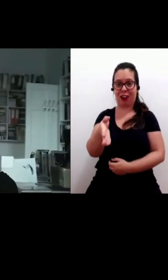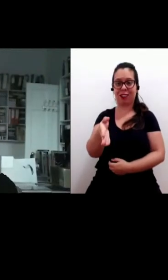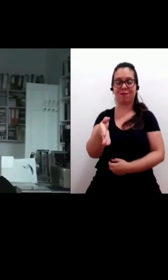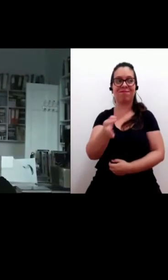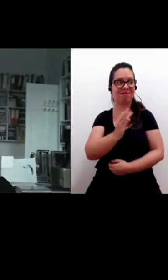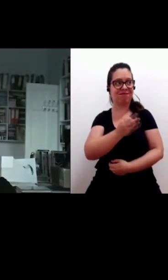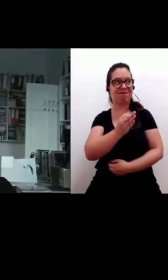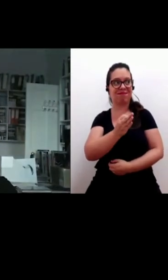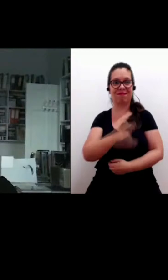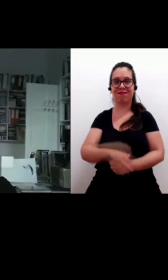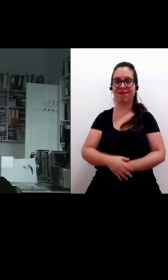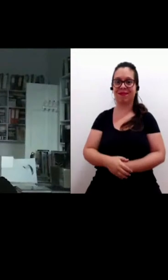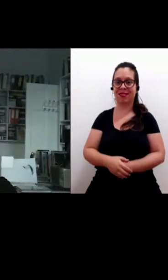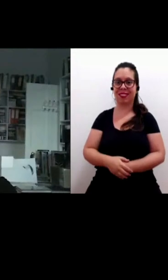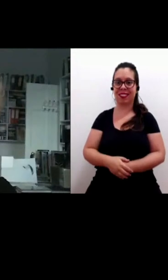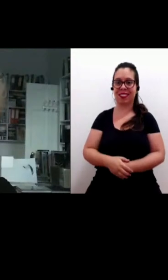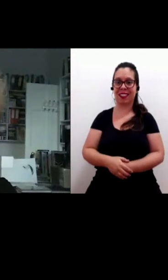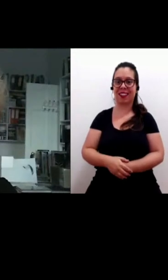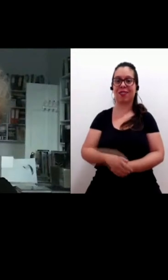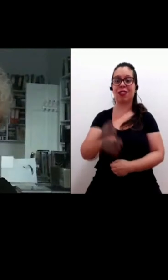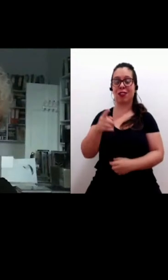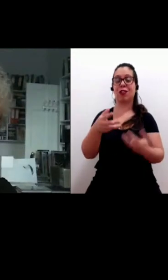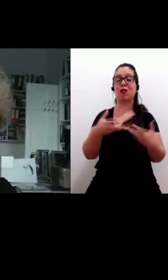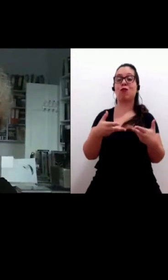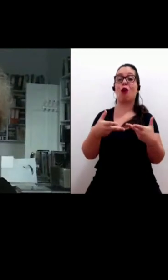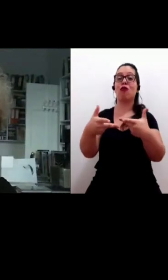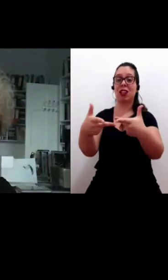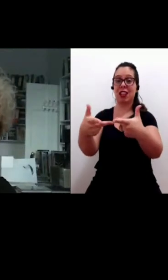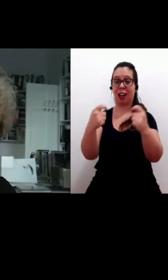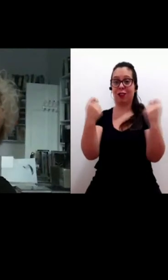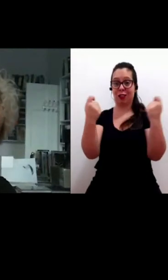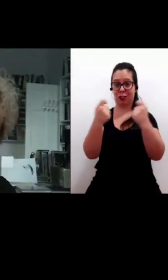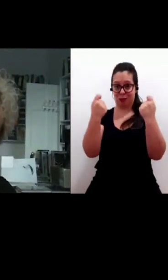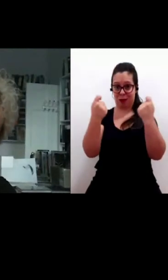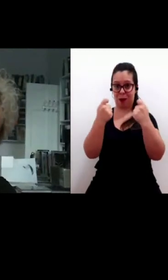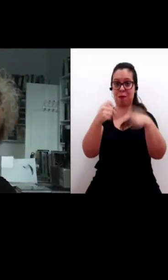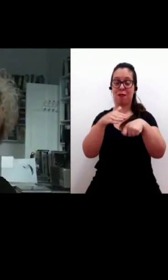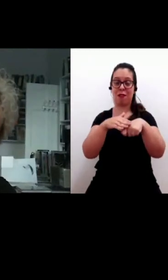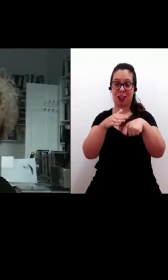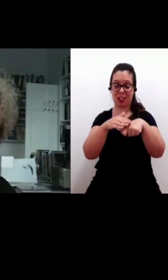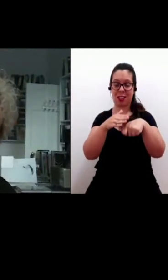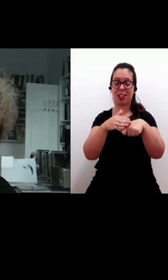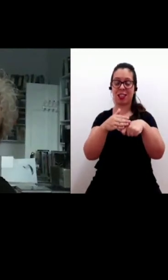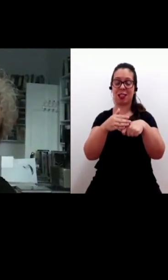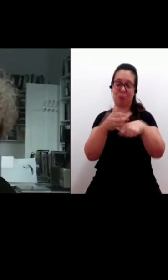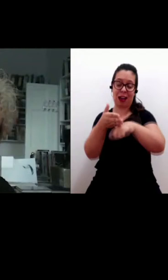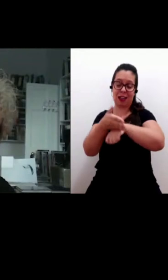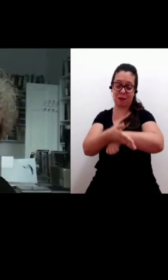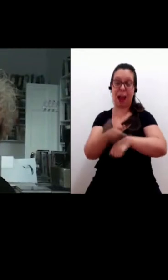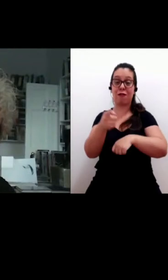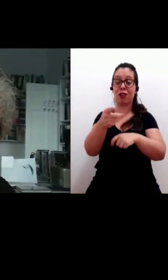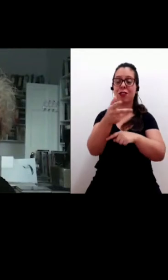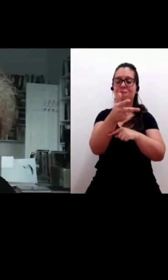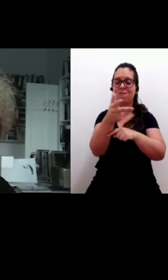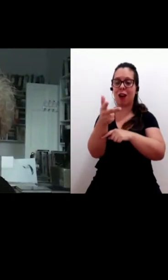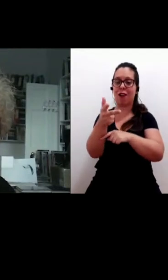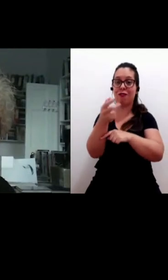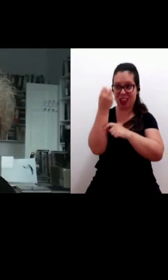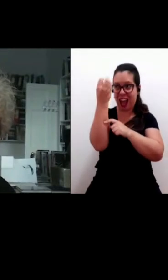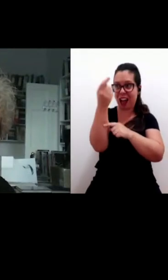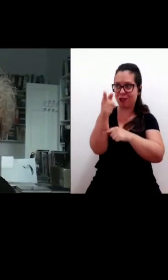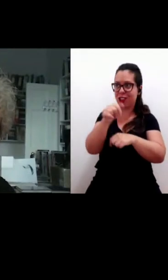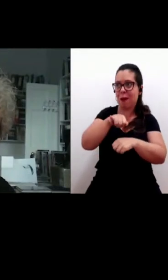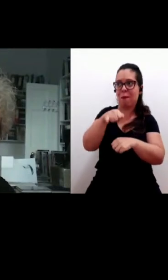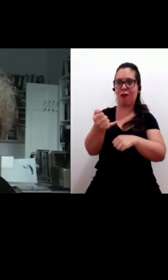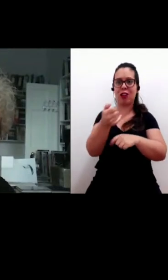invited by a film festival to show your films, and then you made a film about this trip and about the imagery. And